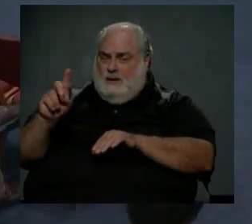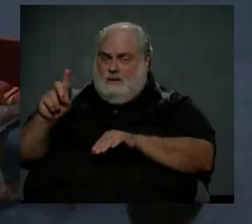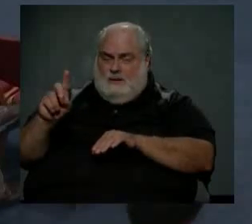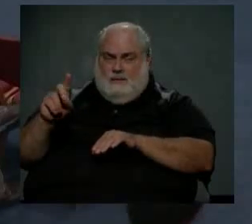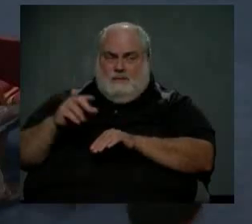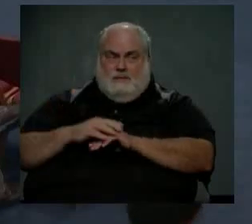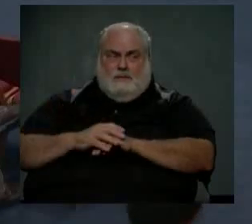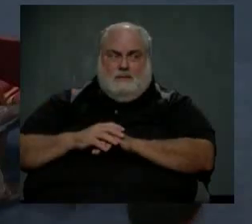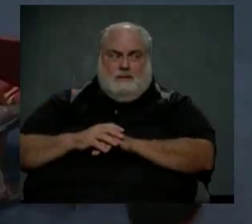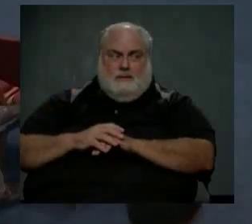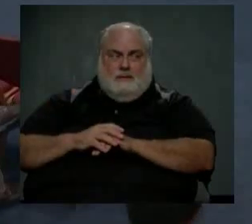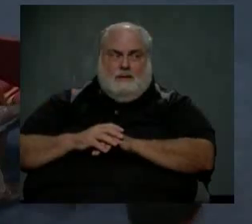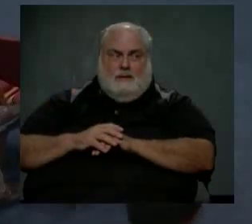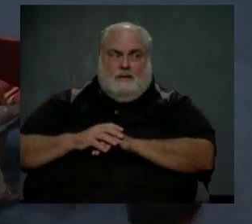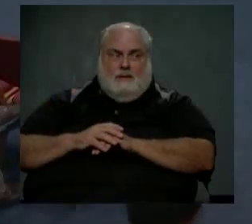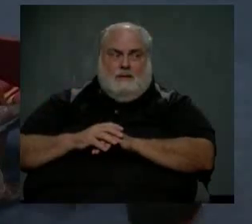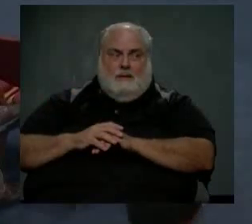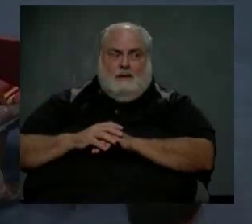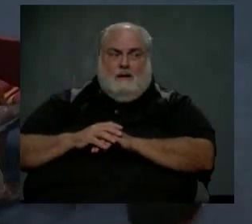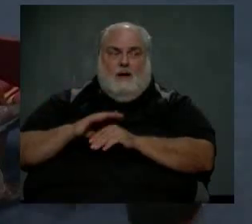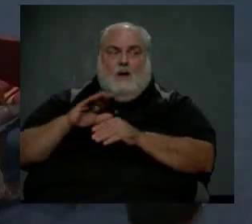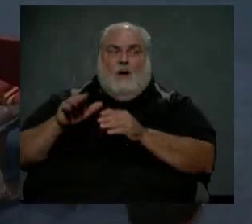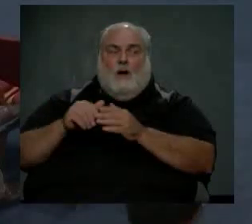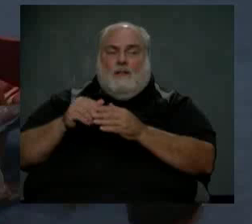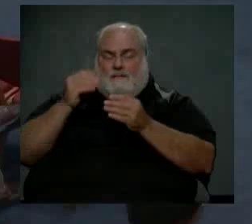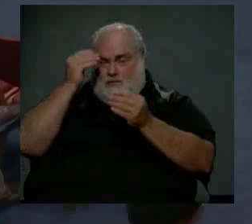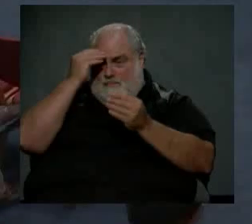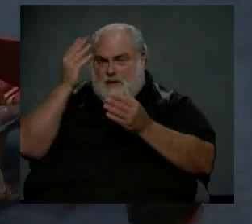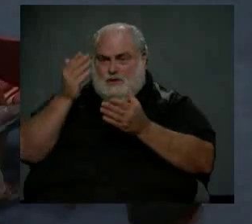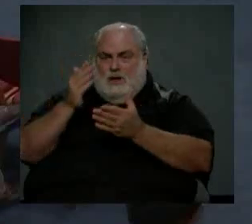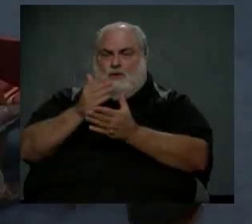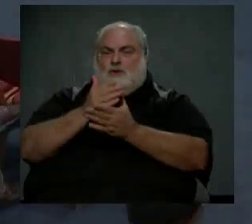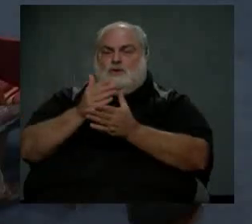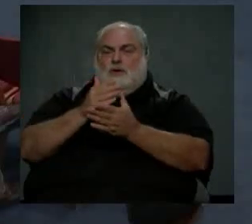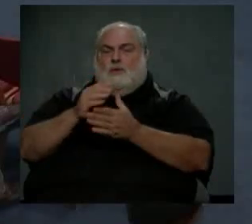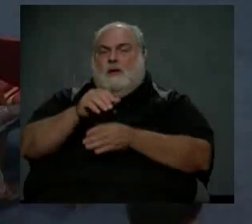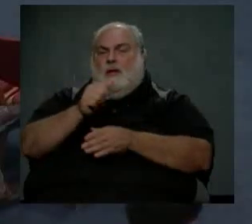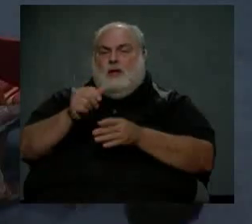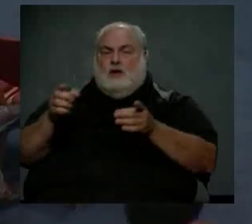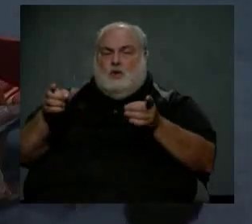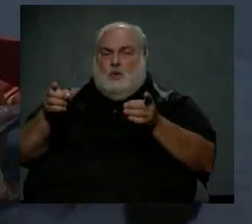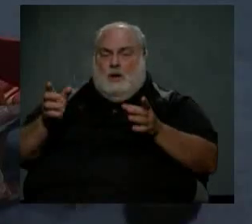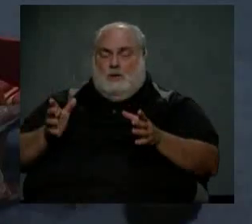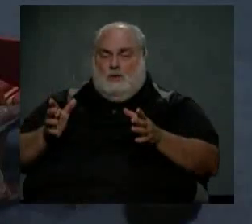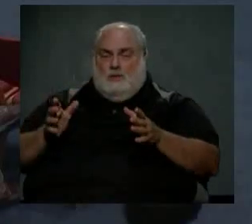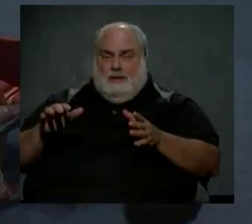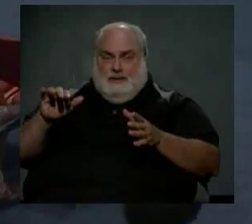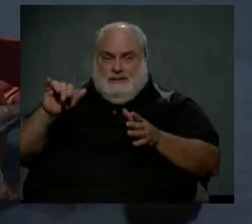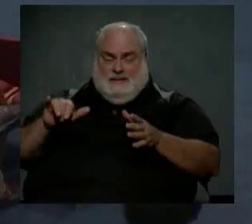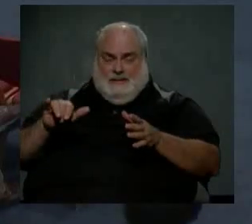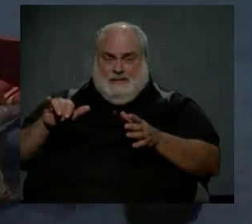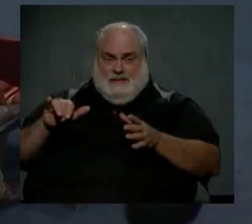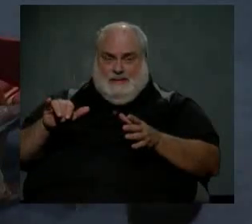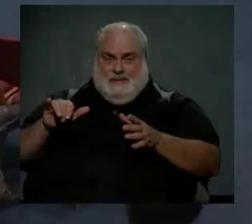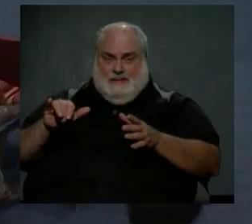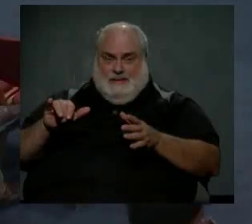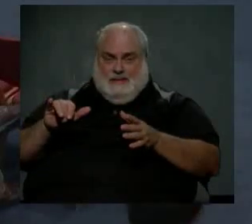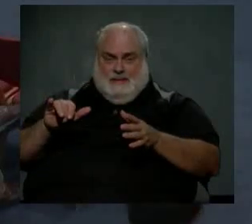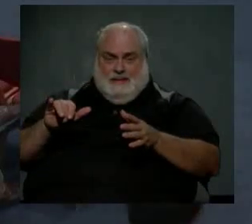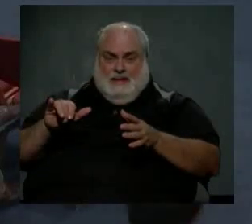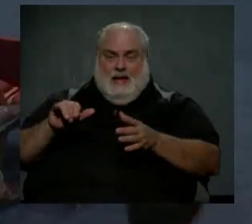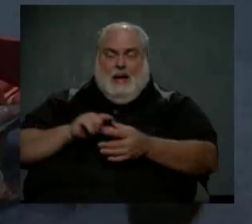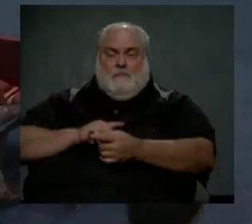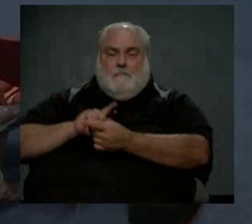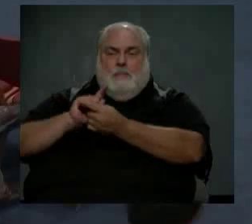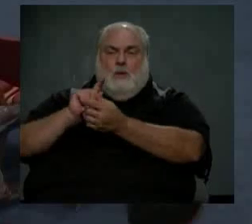And I will have all this information to the other directors. What it basically does, last week I met with the